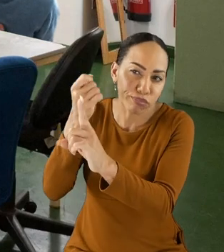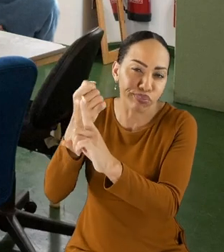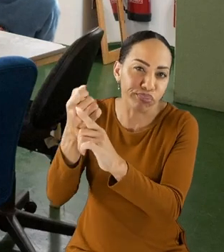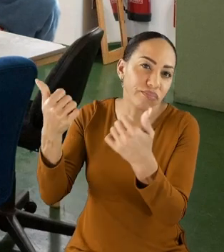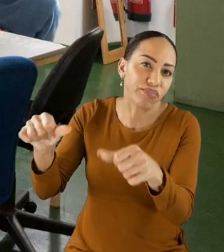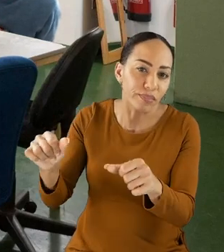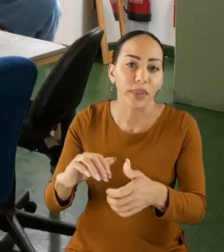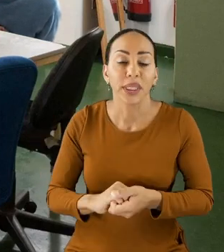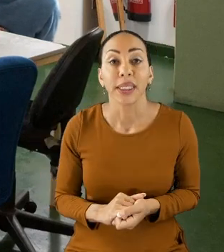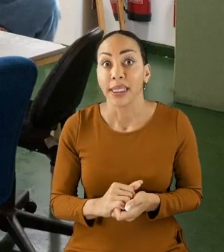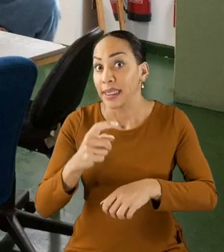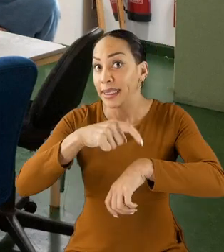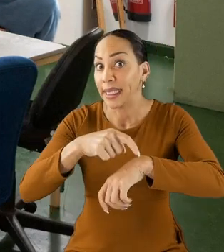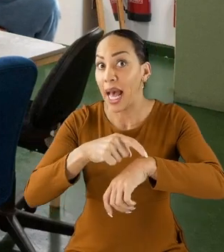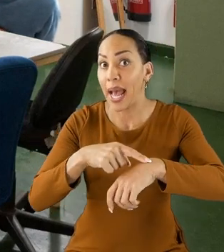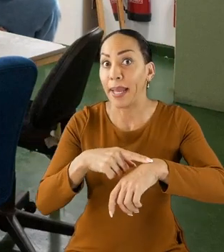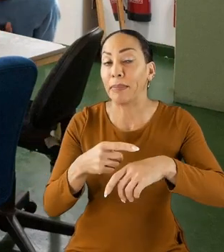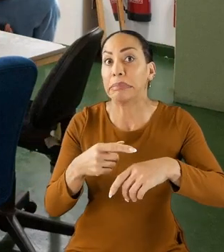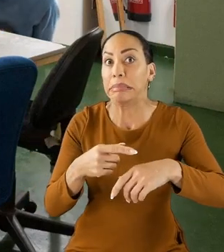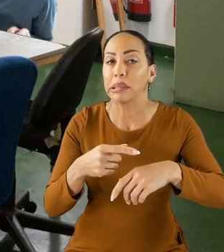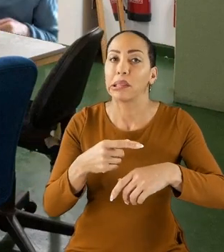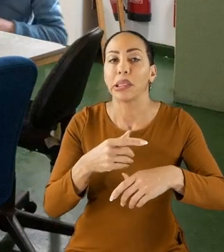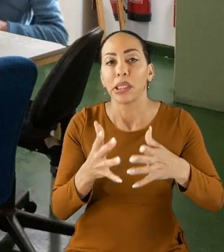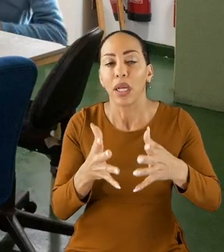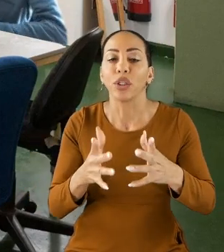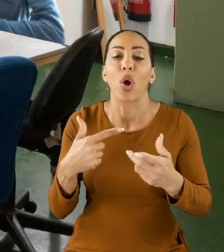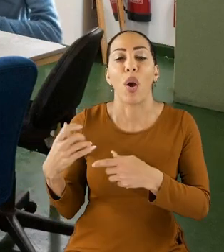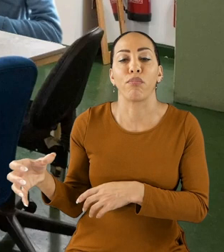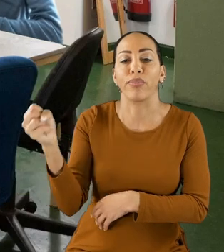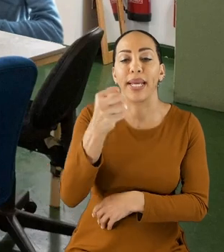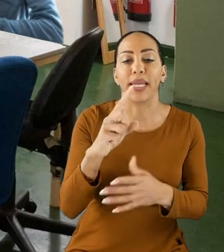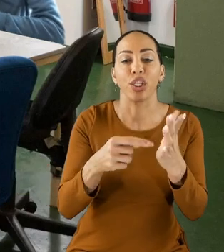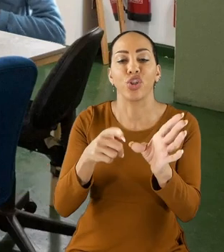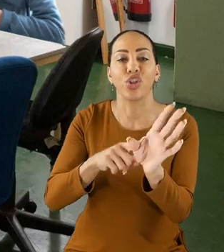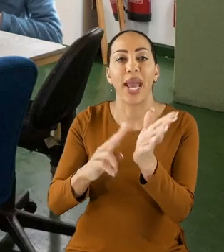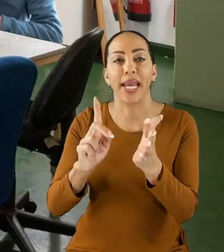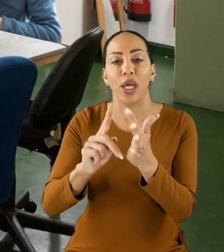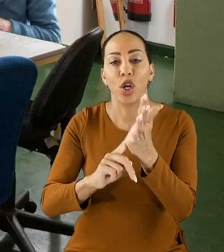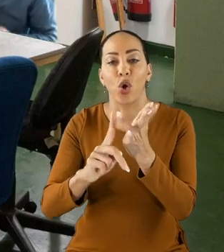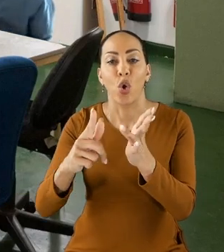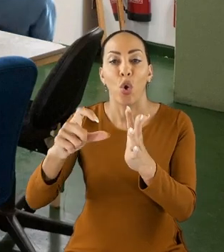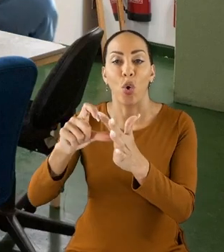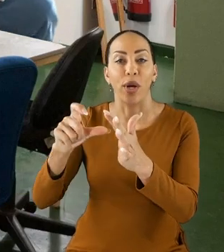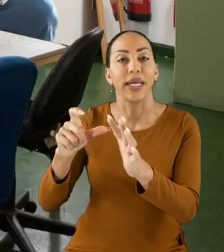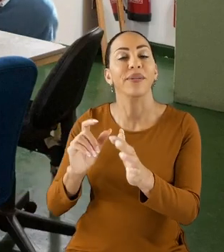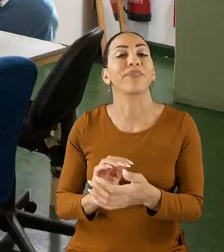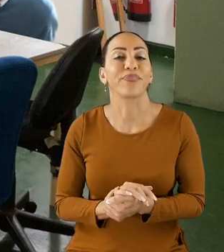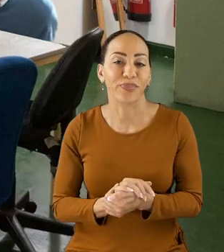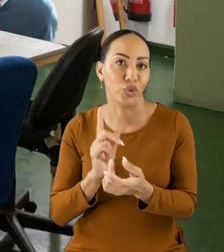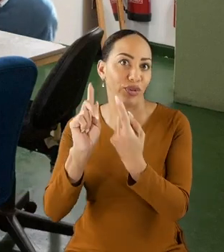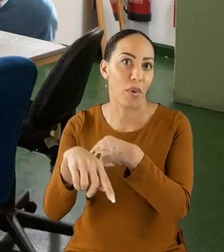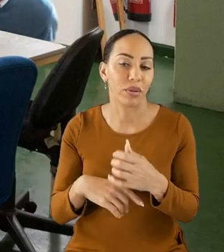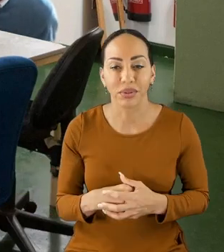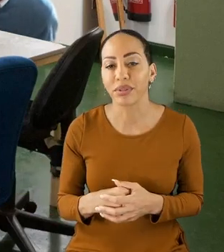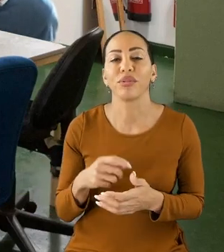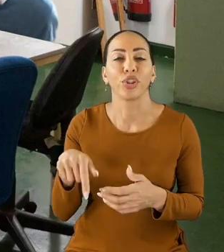I want to carry on. So I'm gonna bring Jane Lloyd in as your responder, and just to sort of